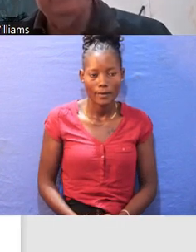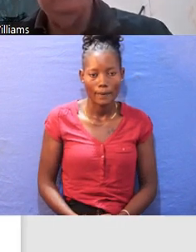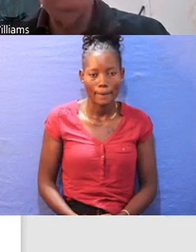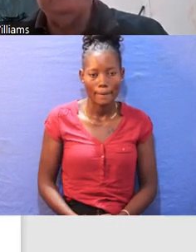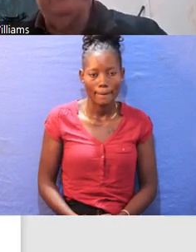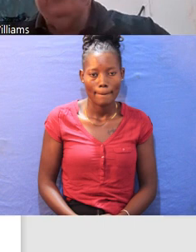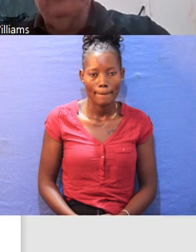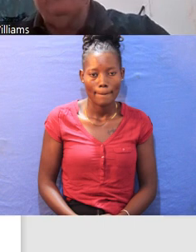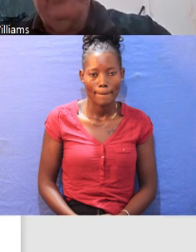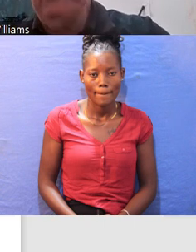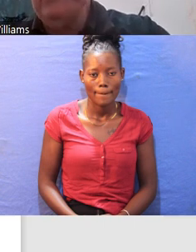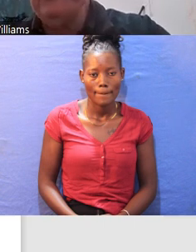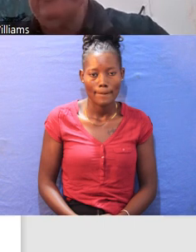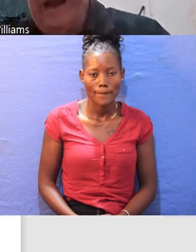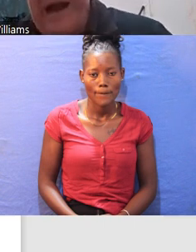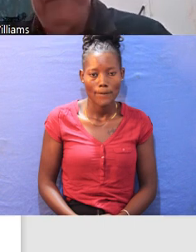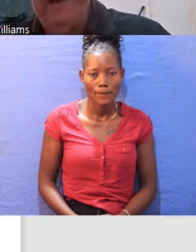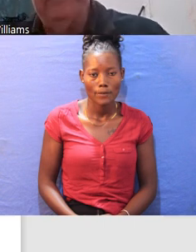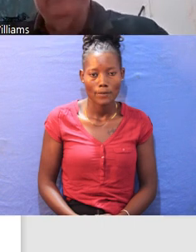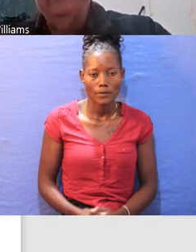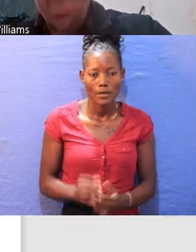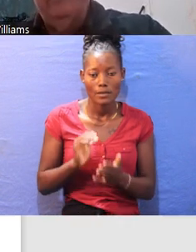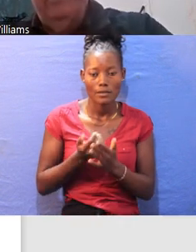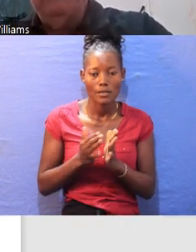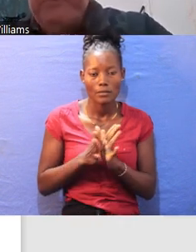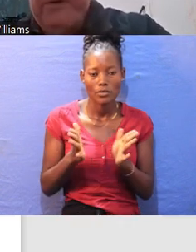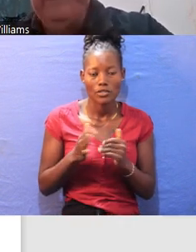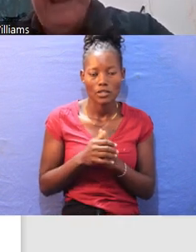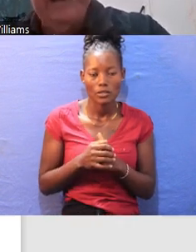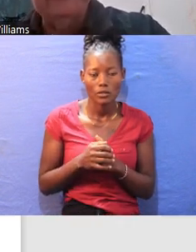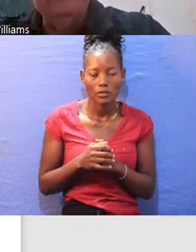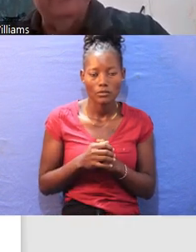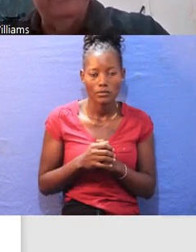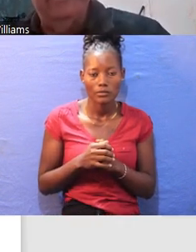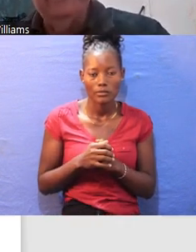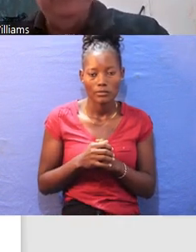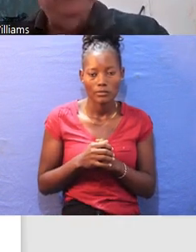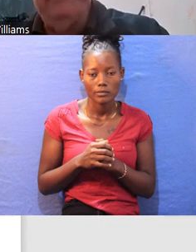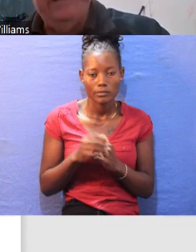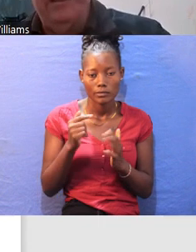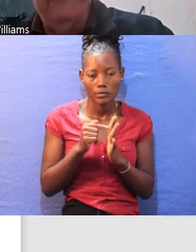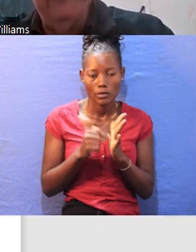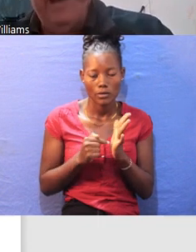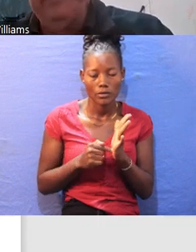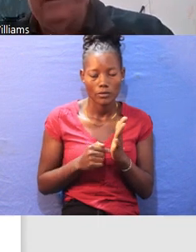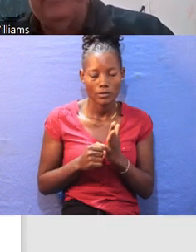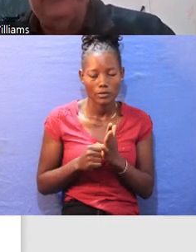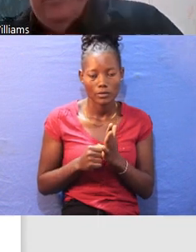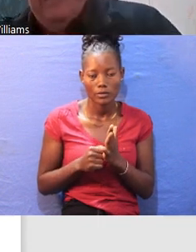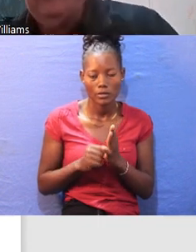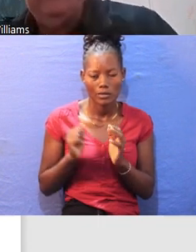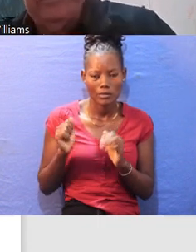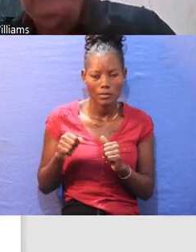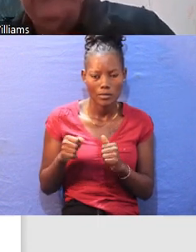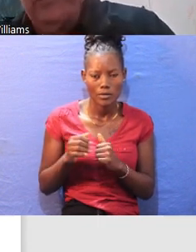Okay, and here's just some general strength measures that I have found are pretty accurate. And you can be all over the map here. Like I said,